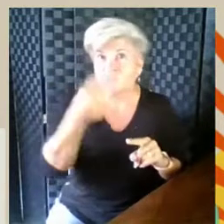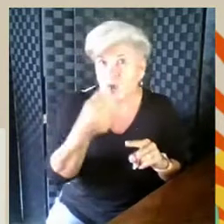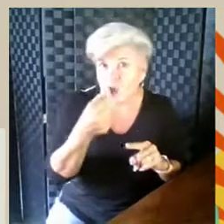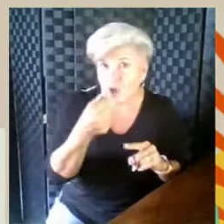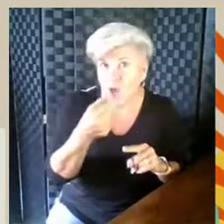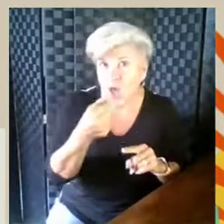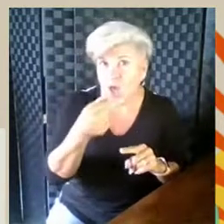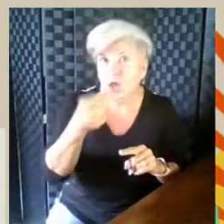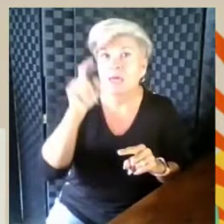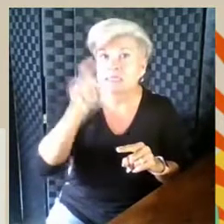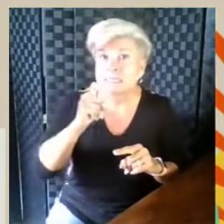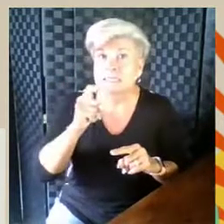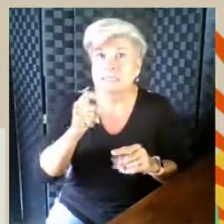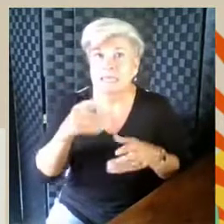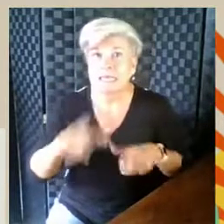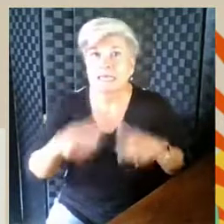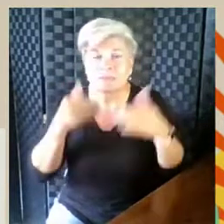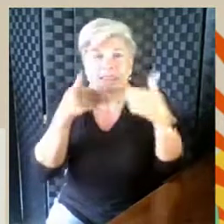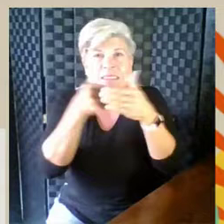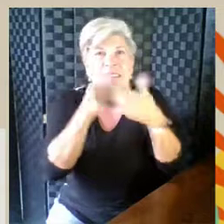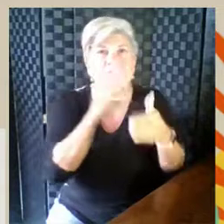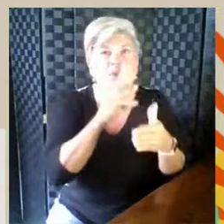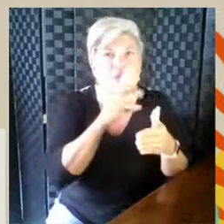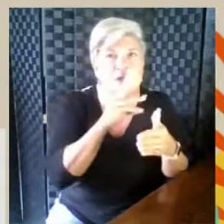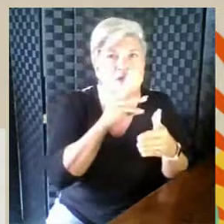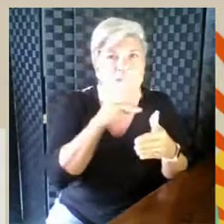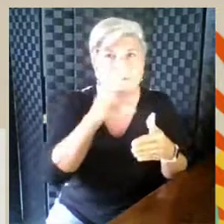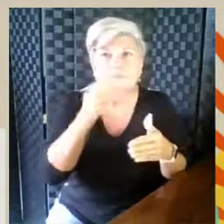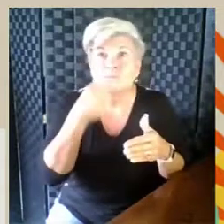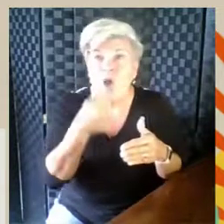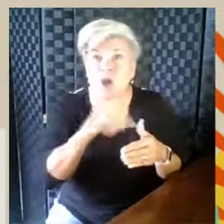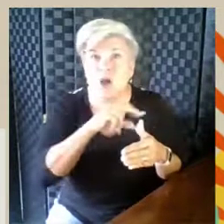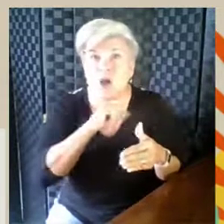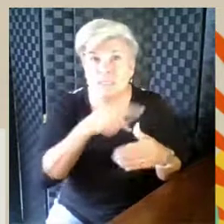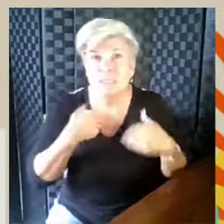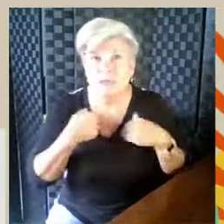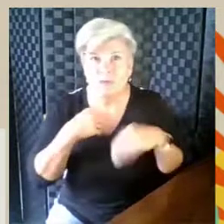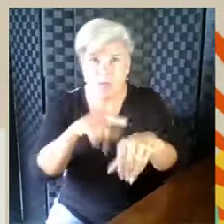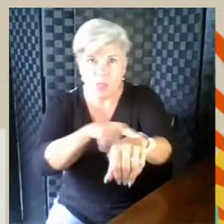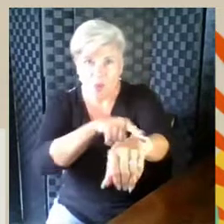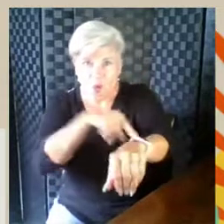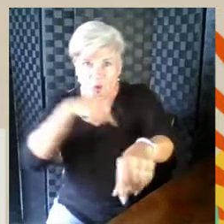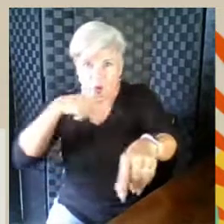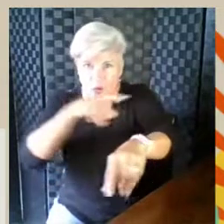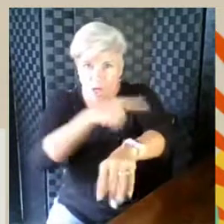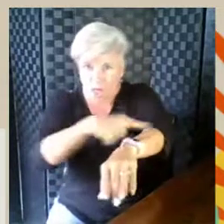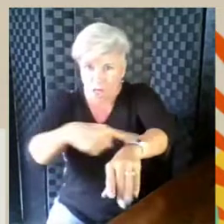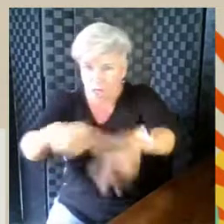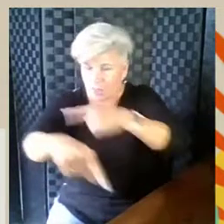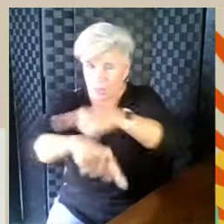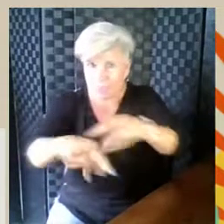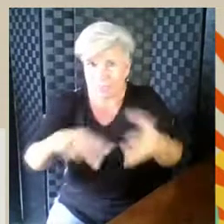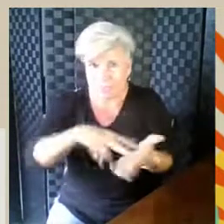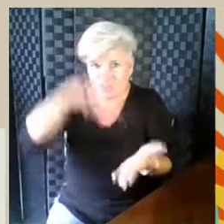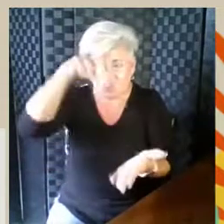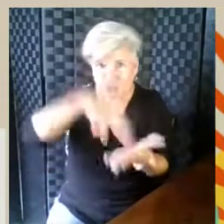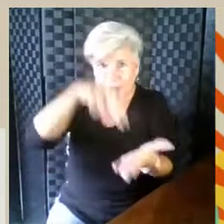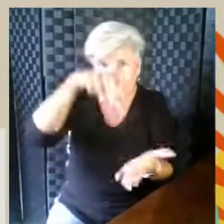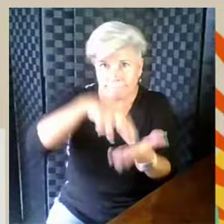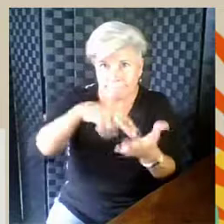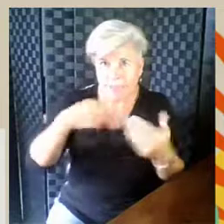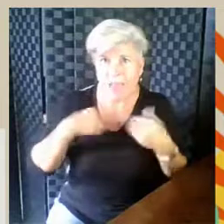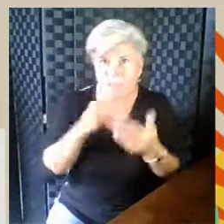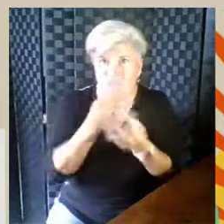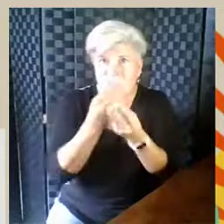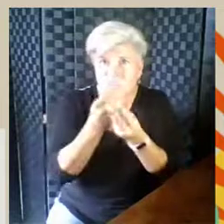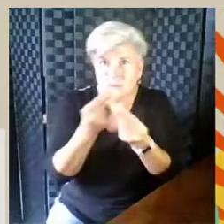different? Frogs need to live near the water. Frogs have long legs to help them jump. They